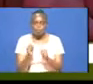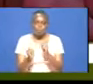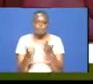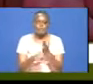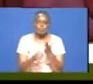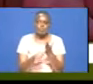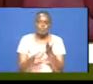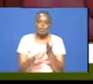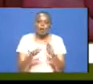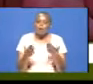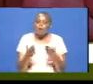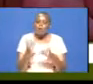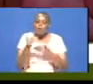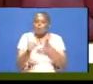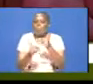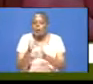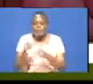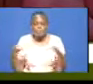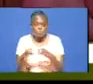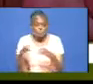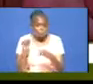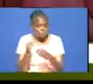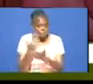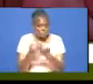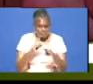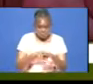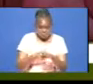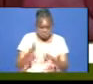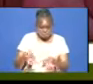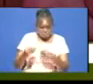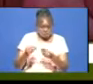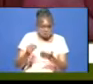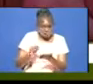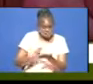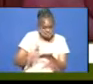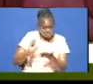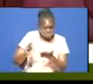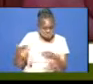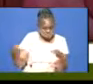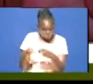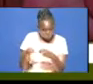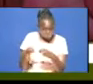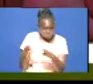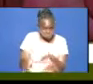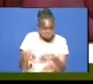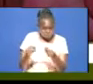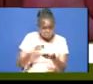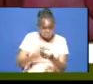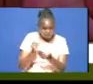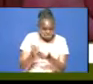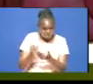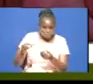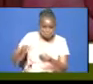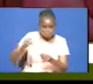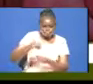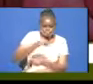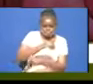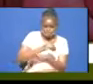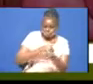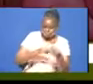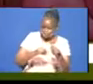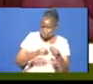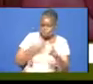terms of how they operate. Sometimes you give them funds, they go round and round in terms of